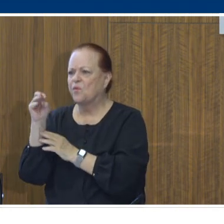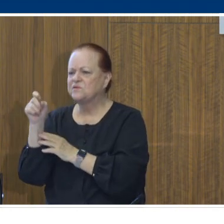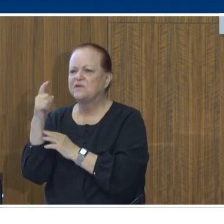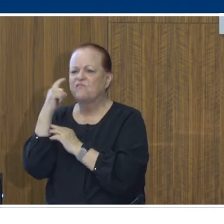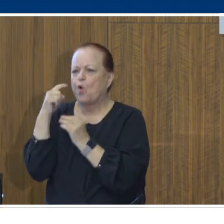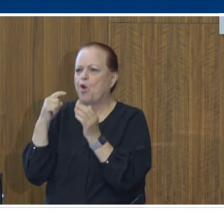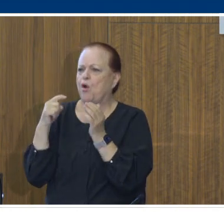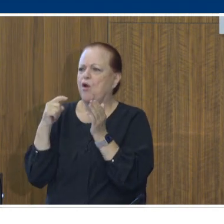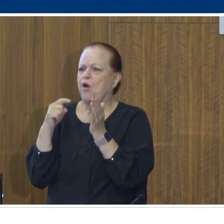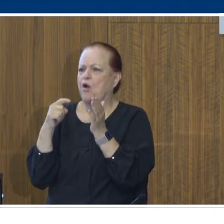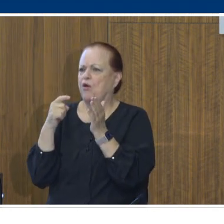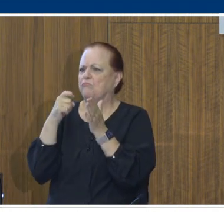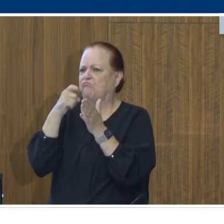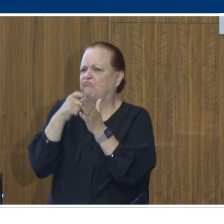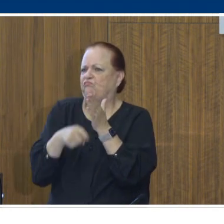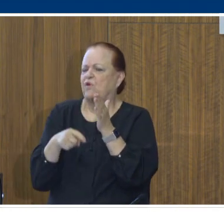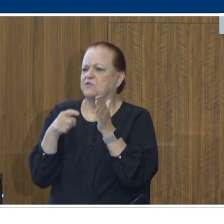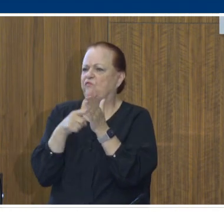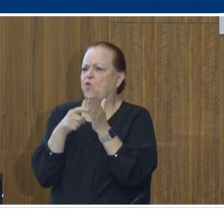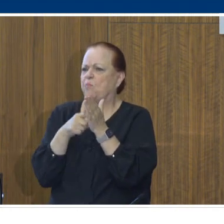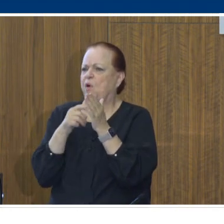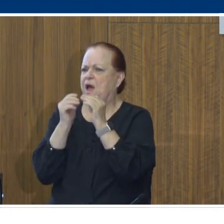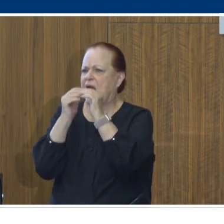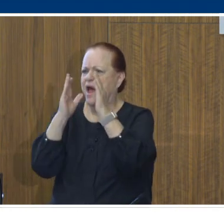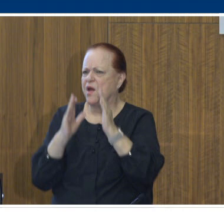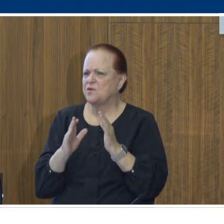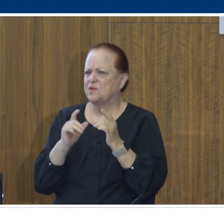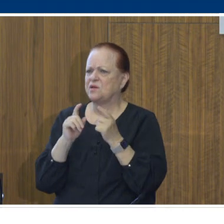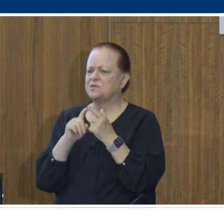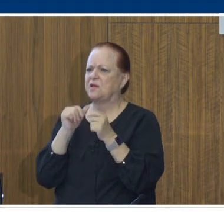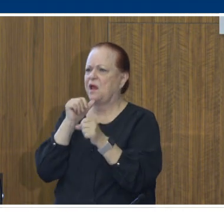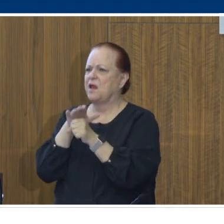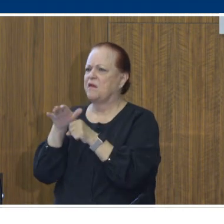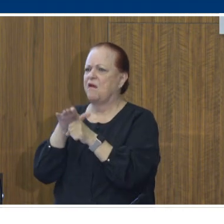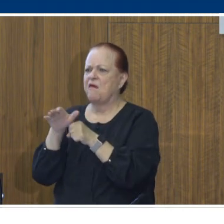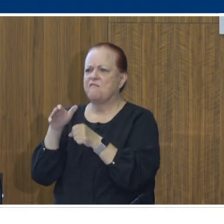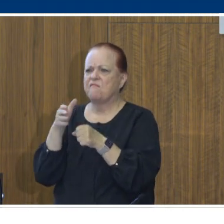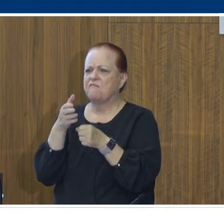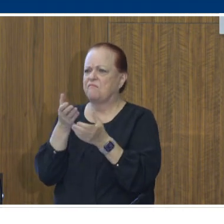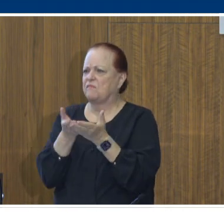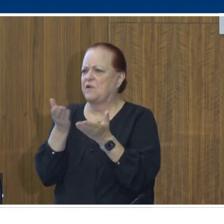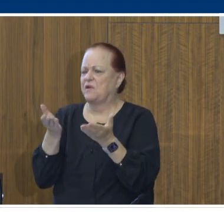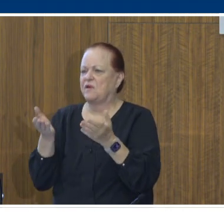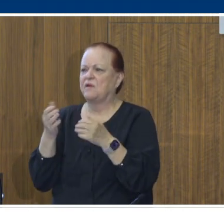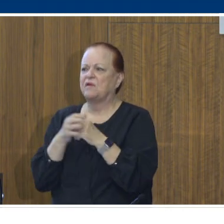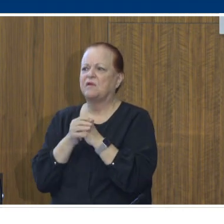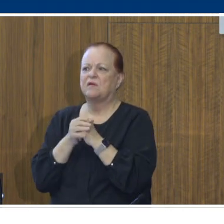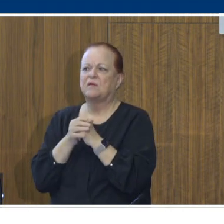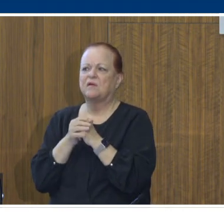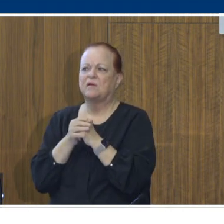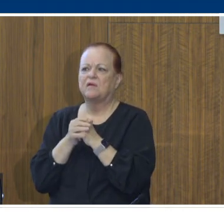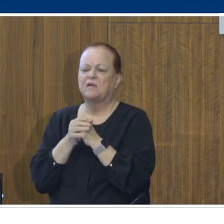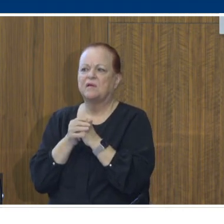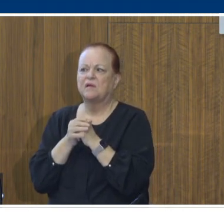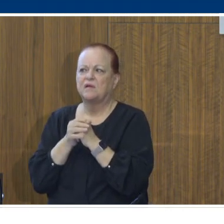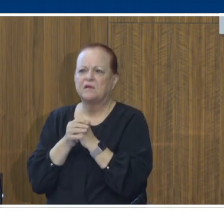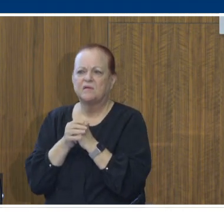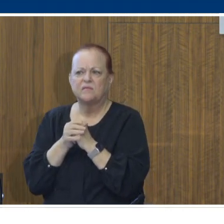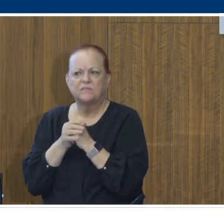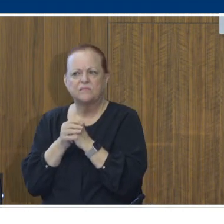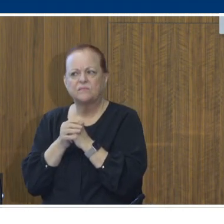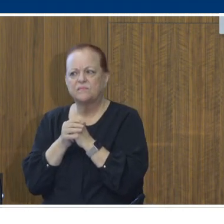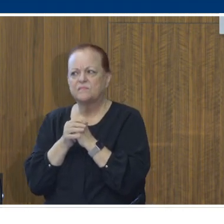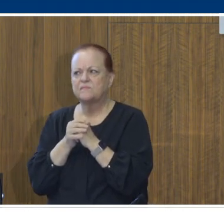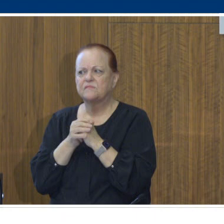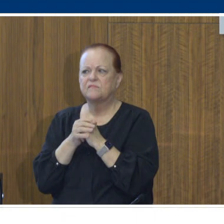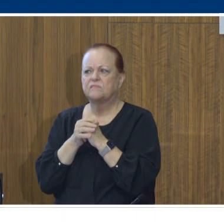to gentrification, and even lack of resources and support when cities were shut down due to stay-at-home orders back in March